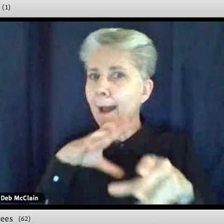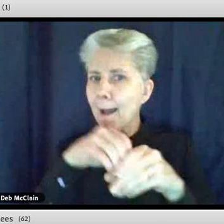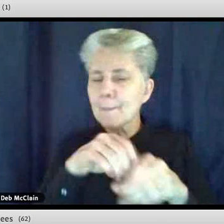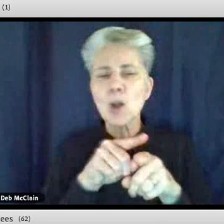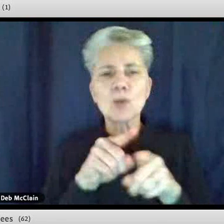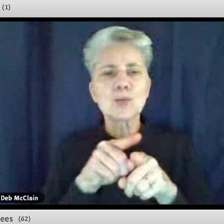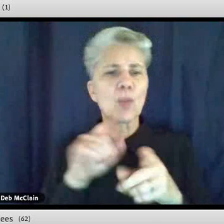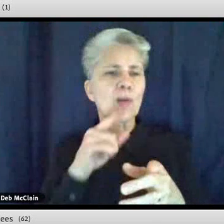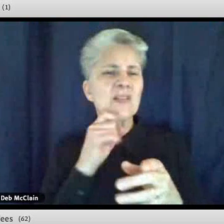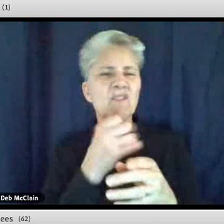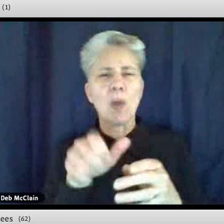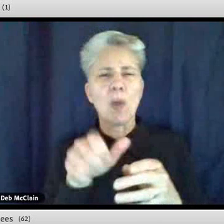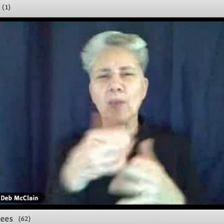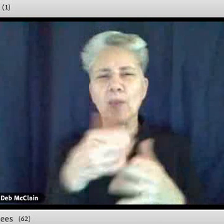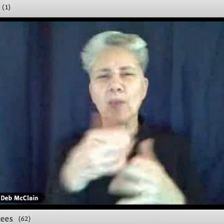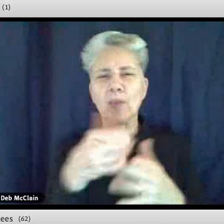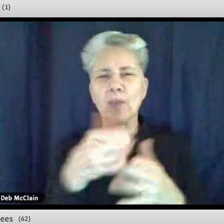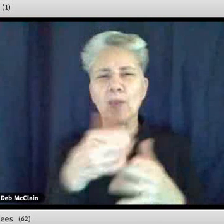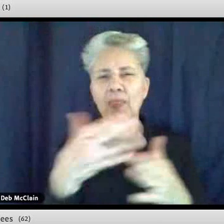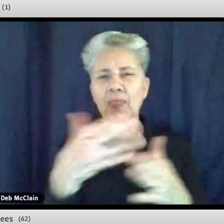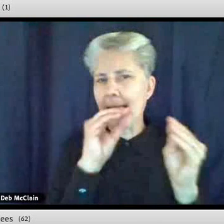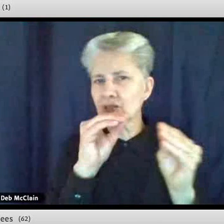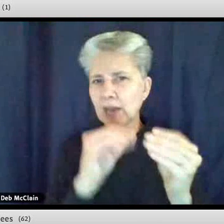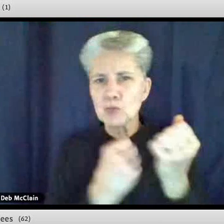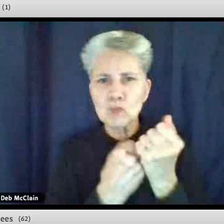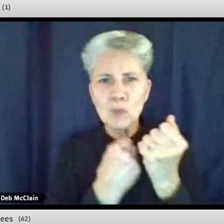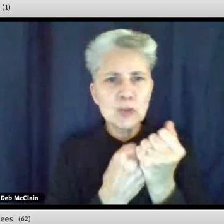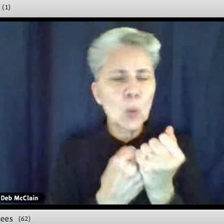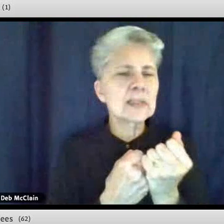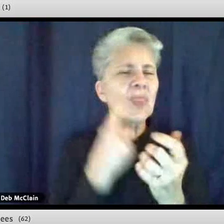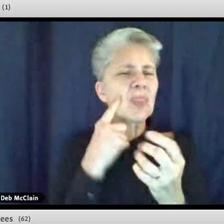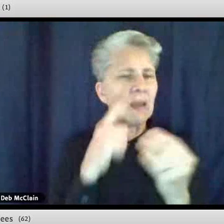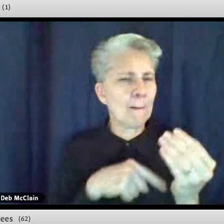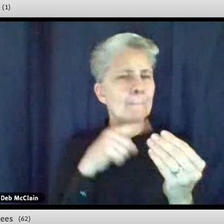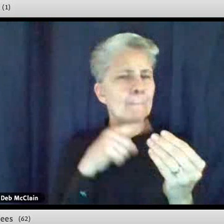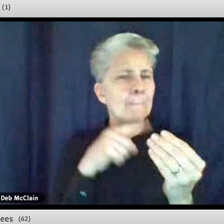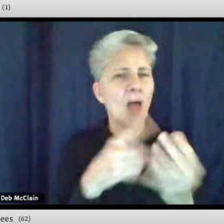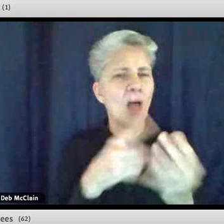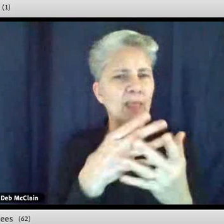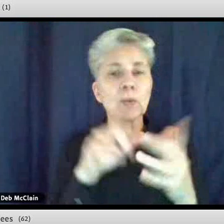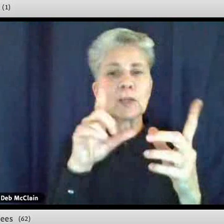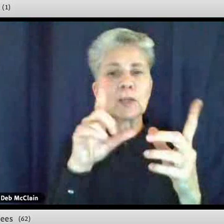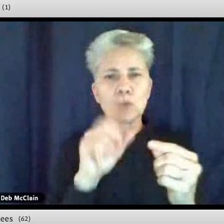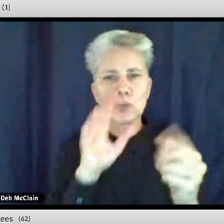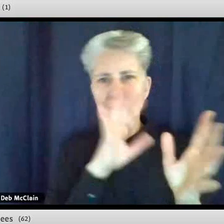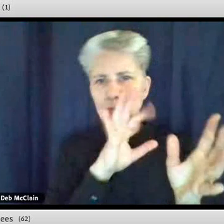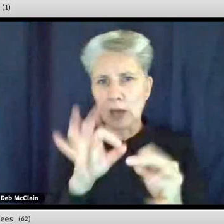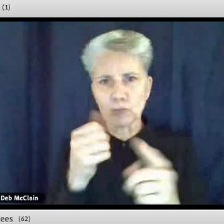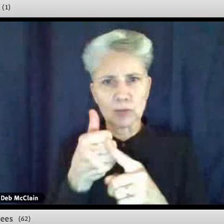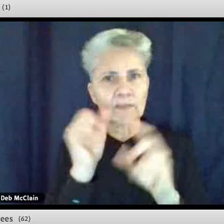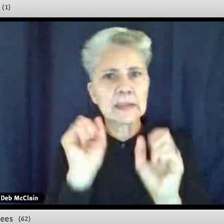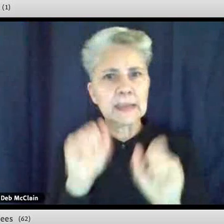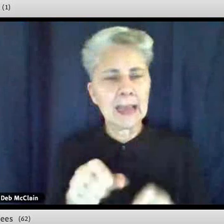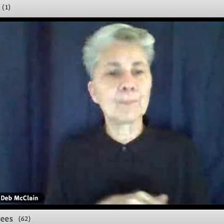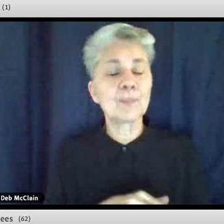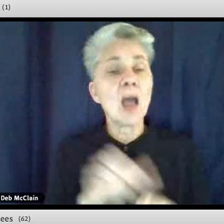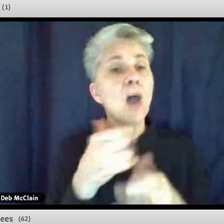groups with you later where people are posting things all the time. And also there's a couple other things where you can get educational resources.